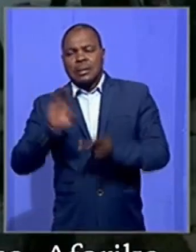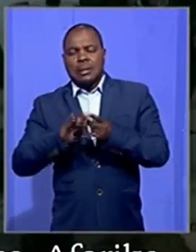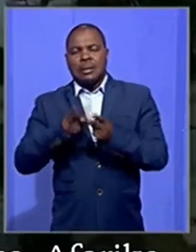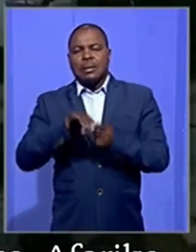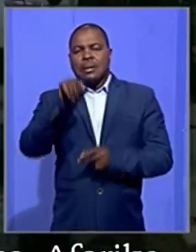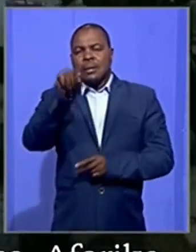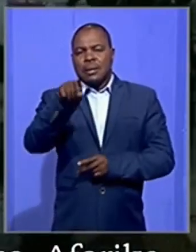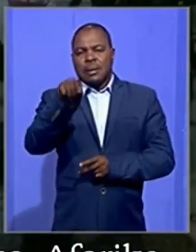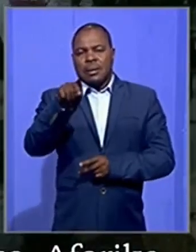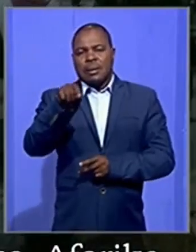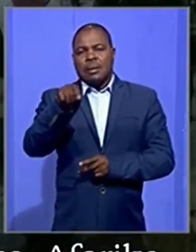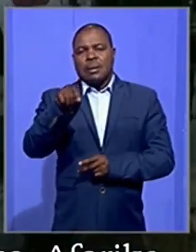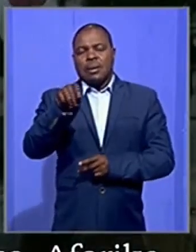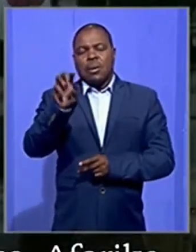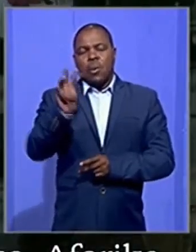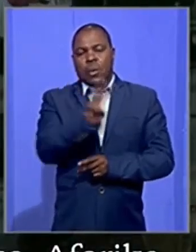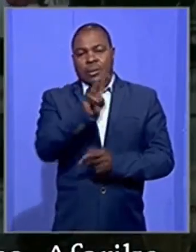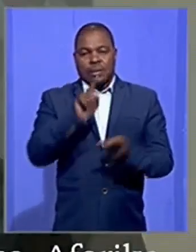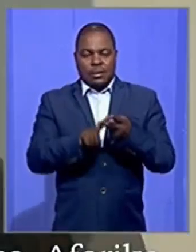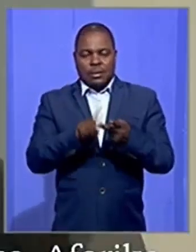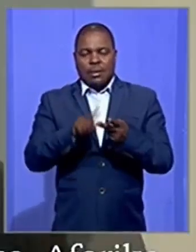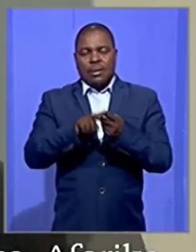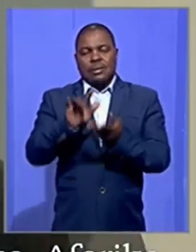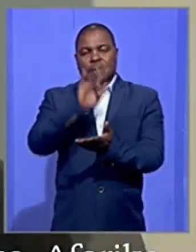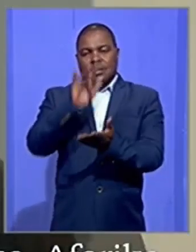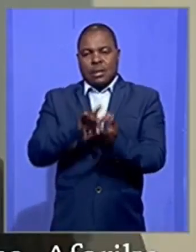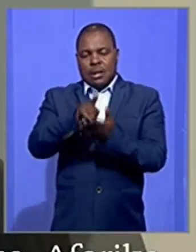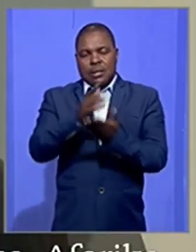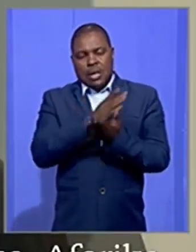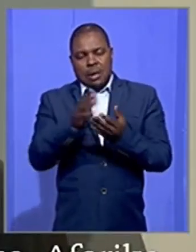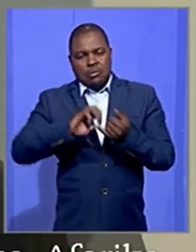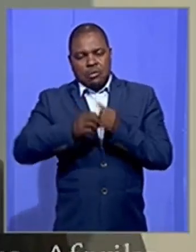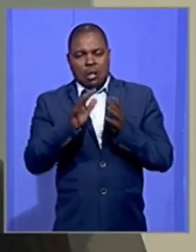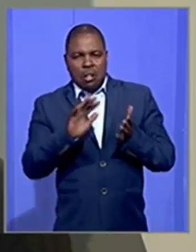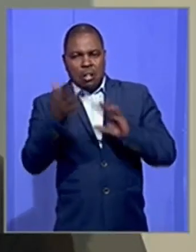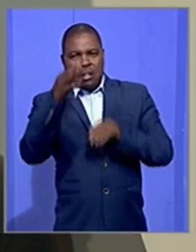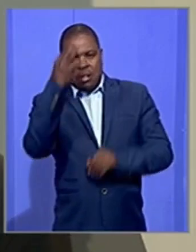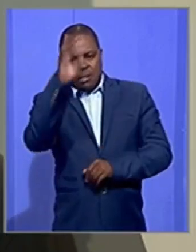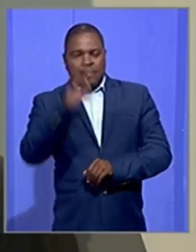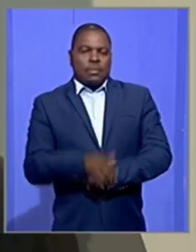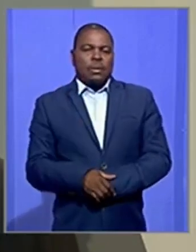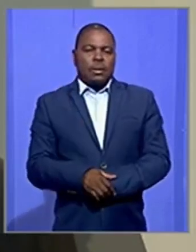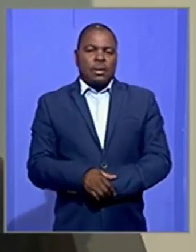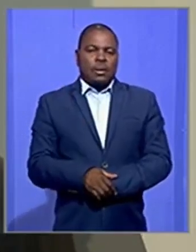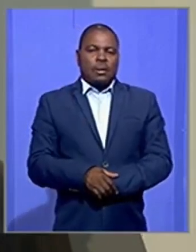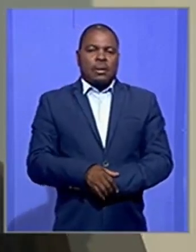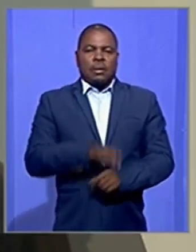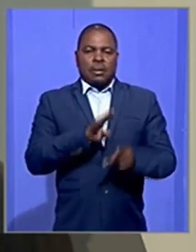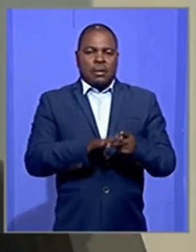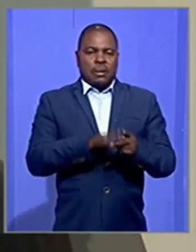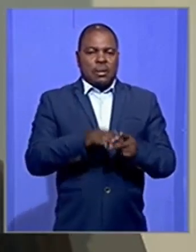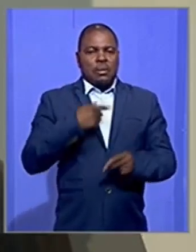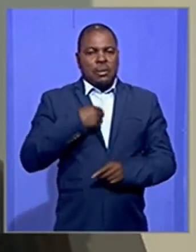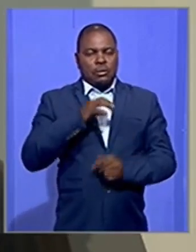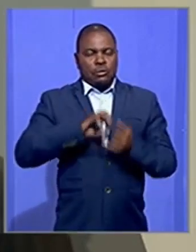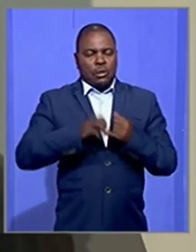Afrika. Through the AU-PSC mandated a high-level reflection forum in Accra last